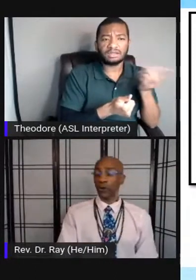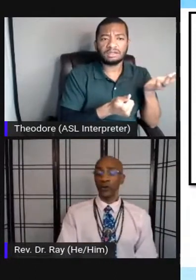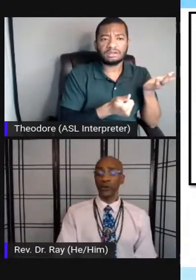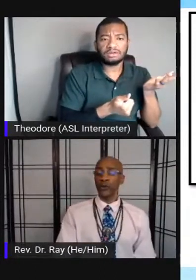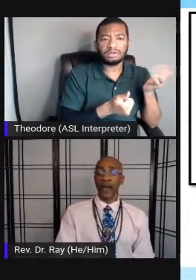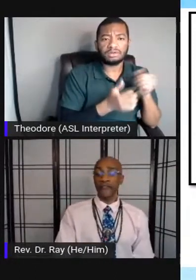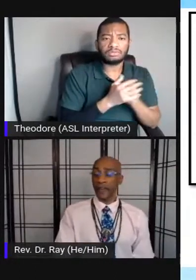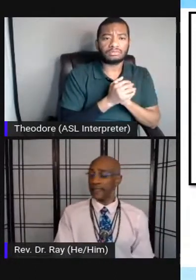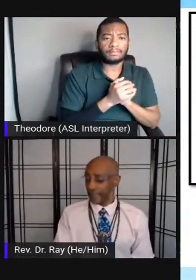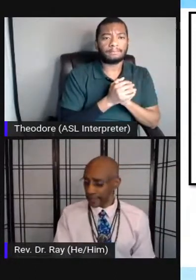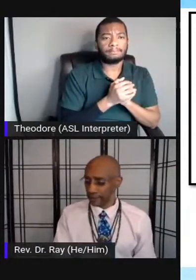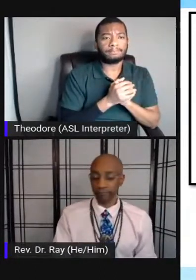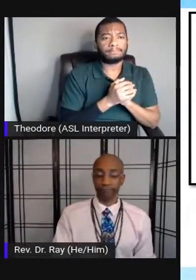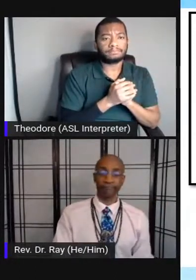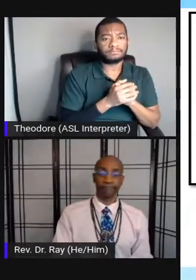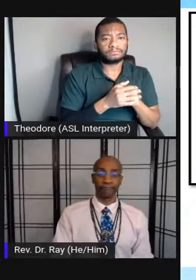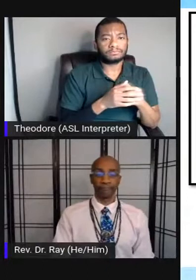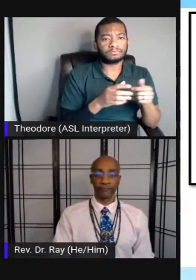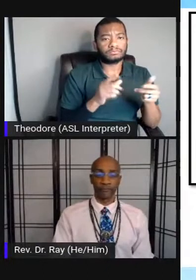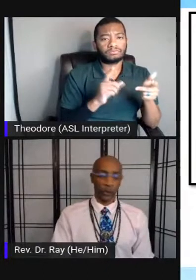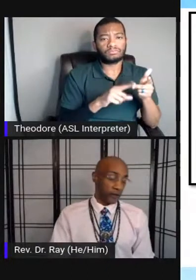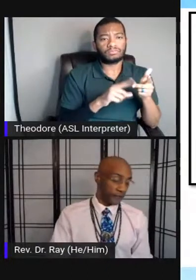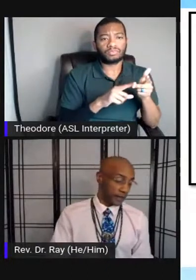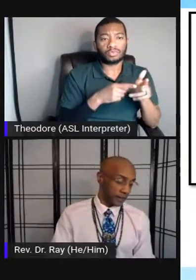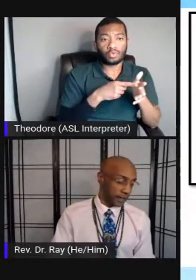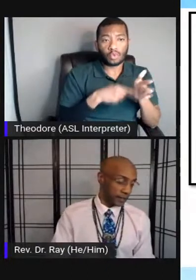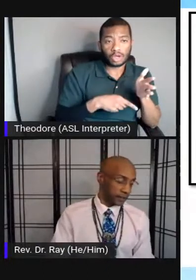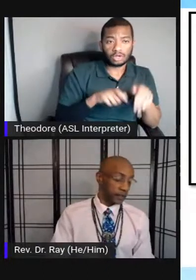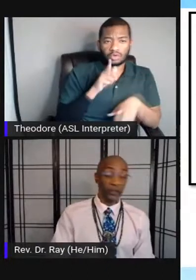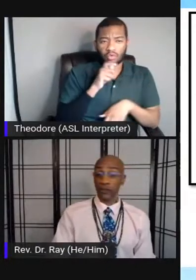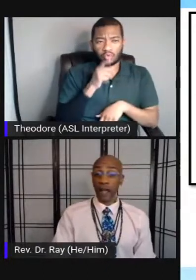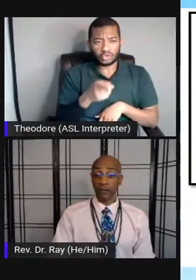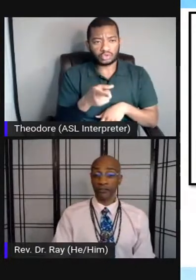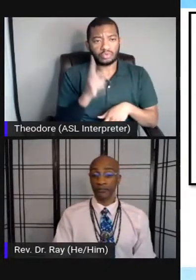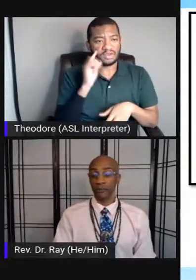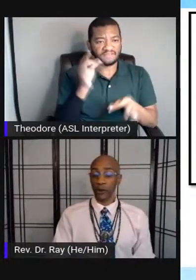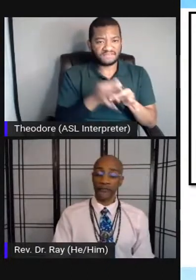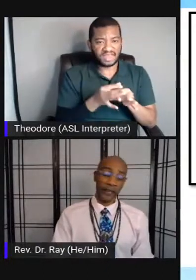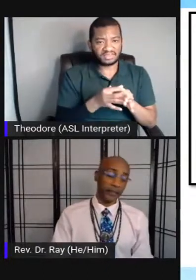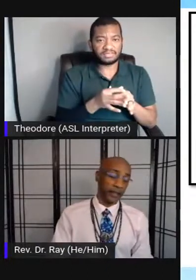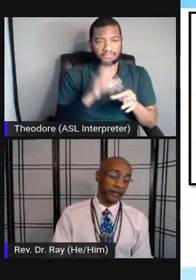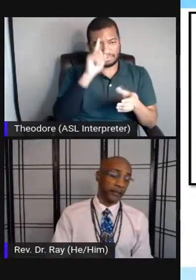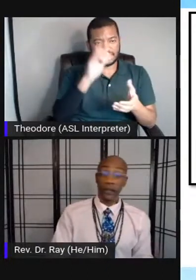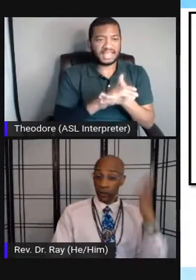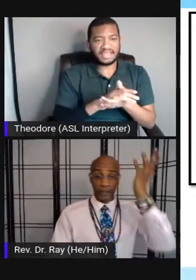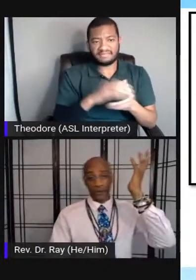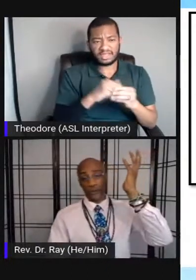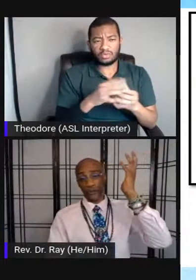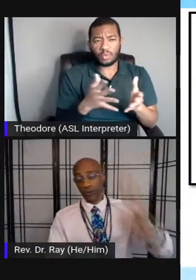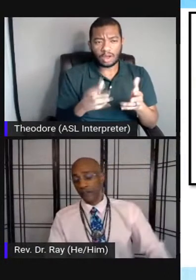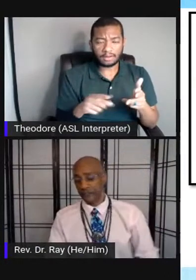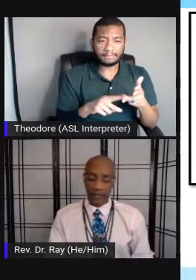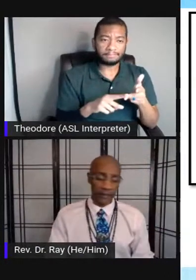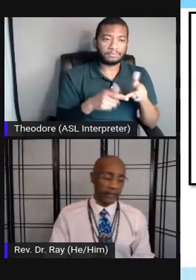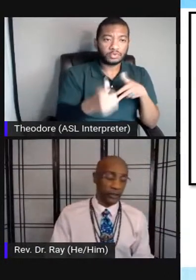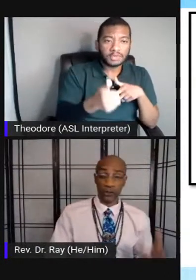what or who do you have faith in? Do you have faith in yourself? Do you have faith in your minister? Do